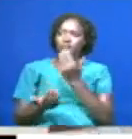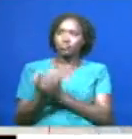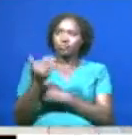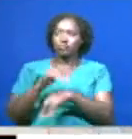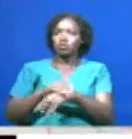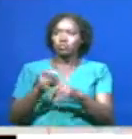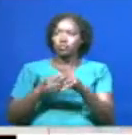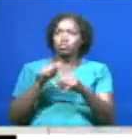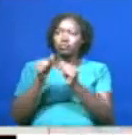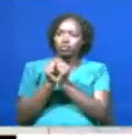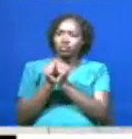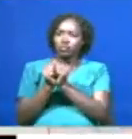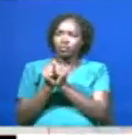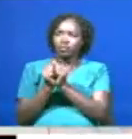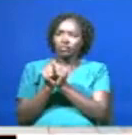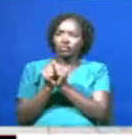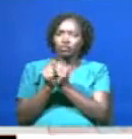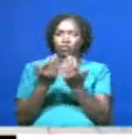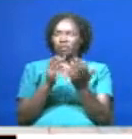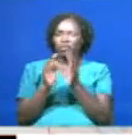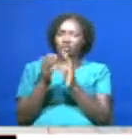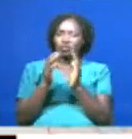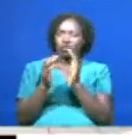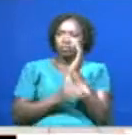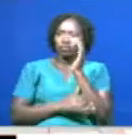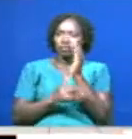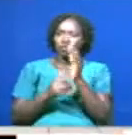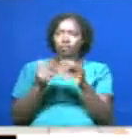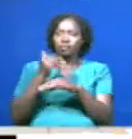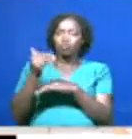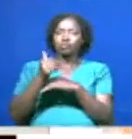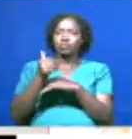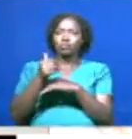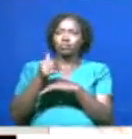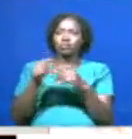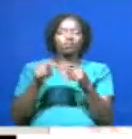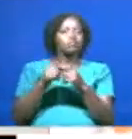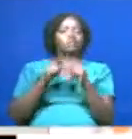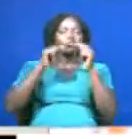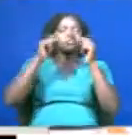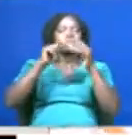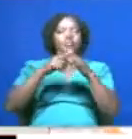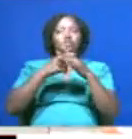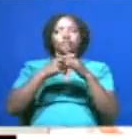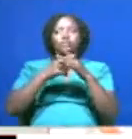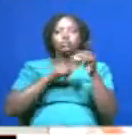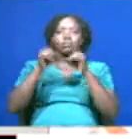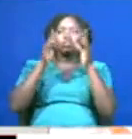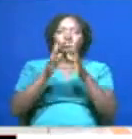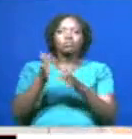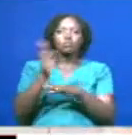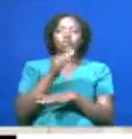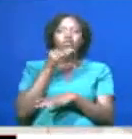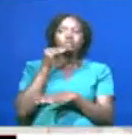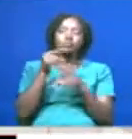10 a.m., the business went so bad after the rioting started. You can see all the shops were closed, all the passengers went home. Now we are still